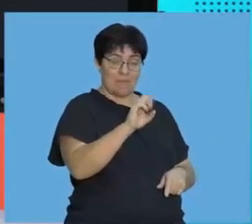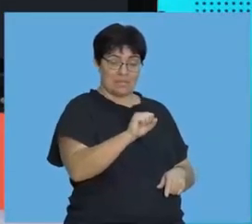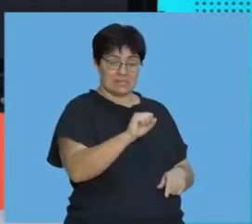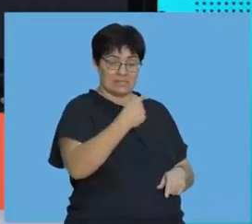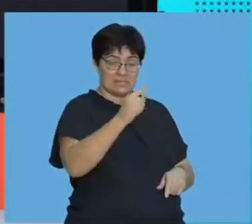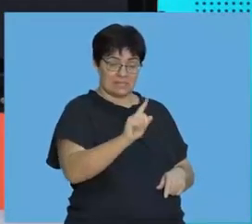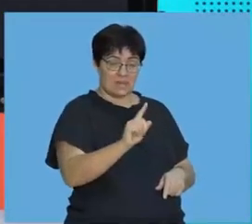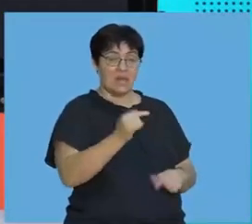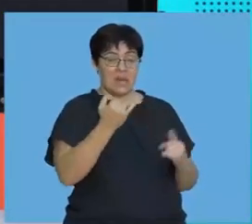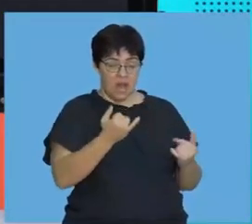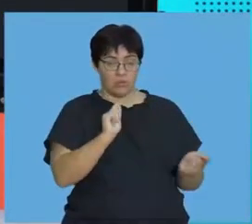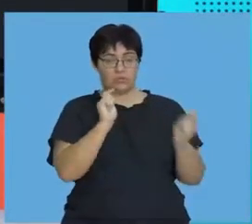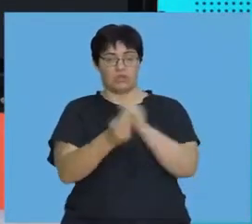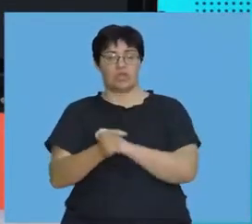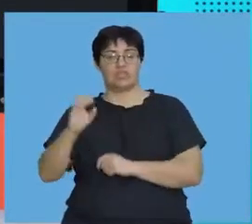to zero.